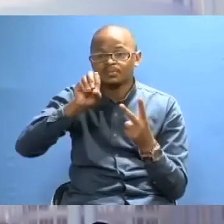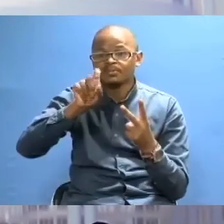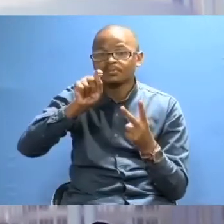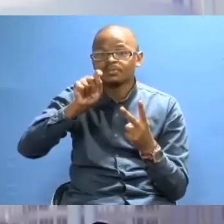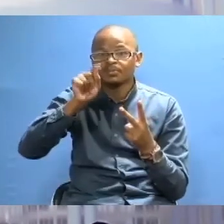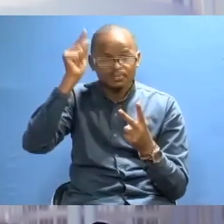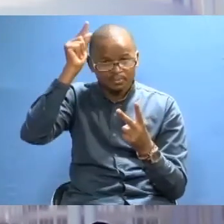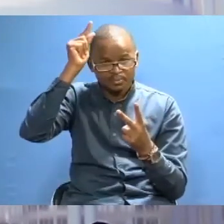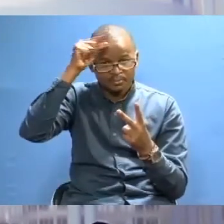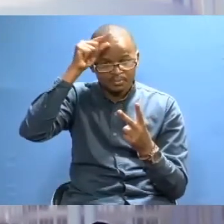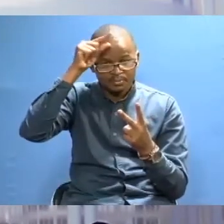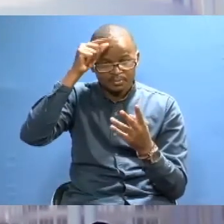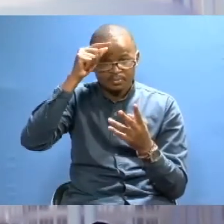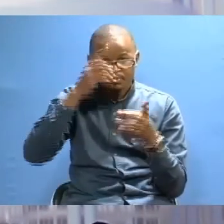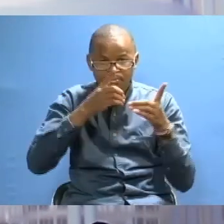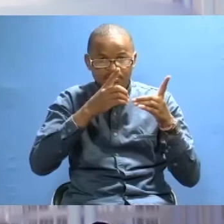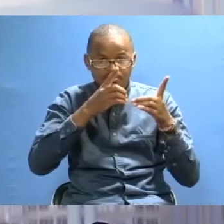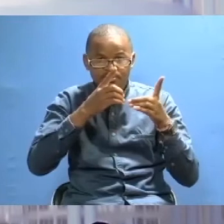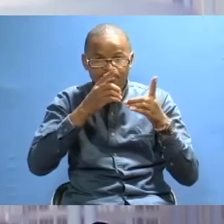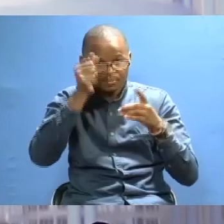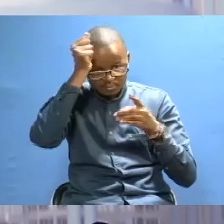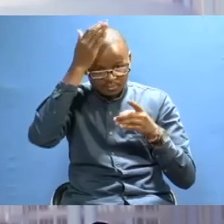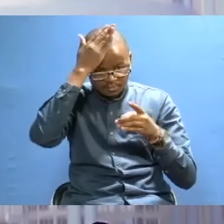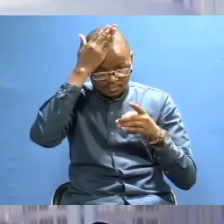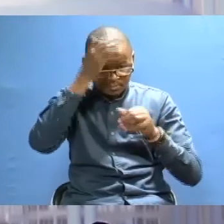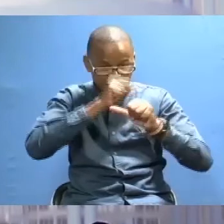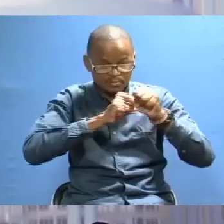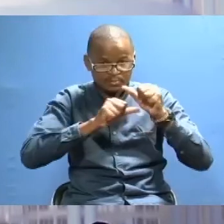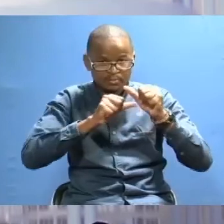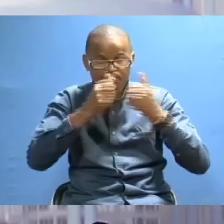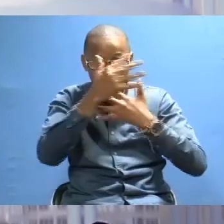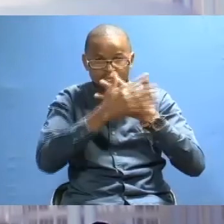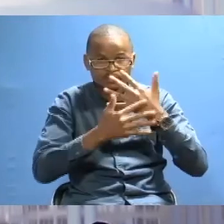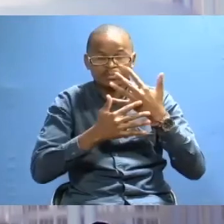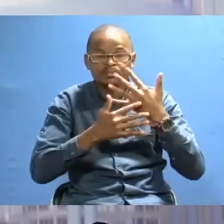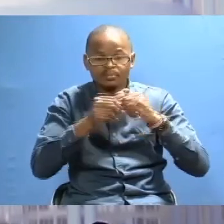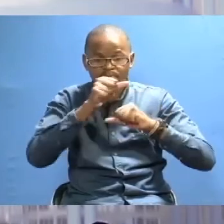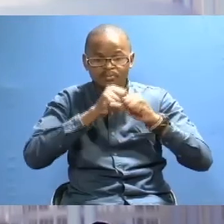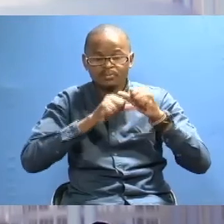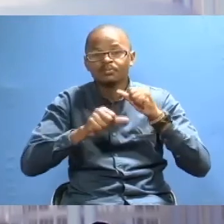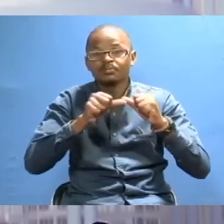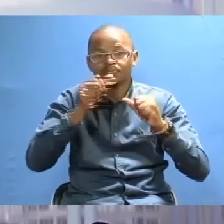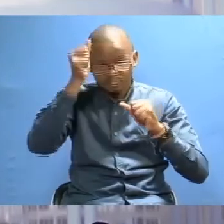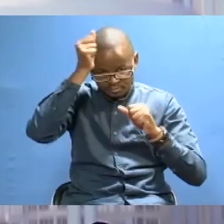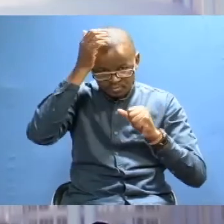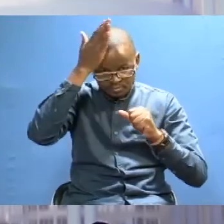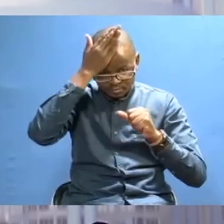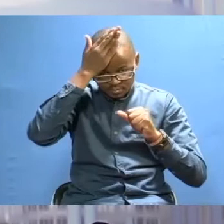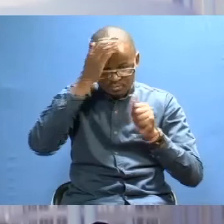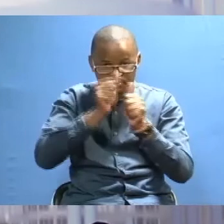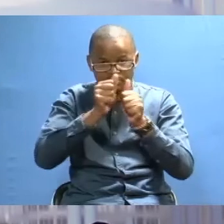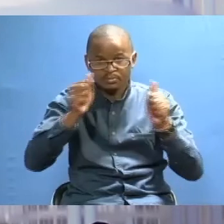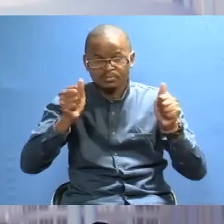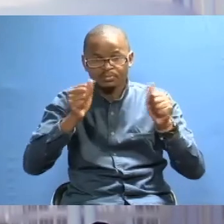postgraduate programs, Master of Science in Computer Science. The Master of Science